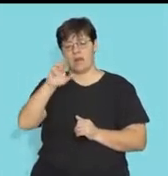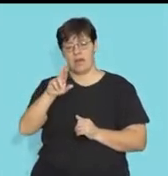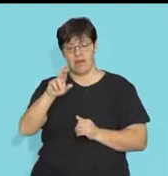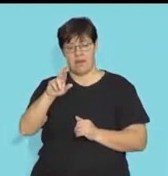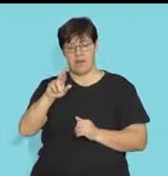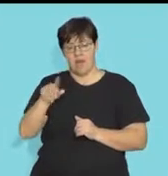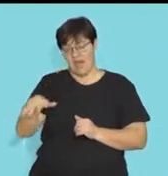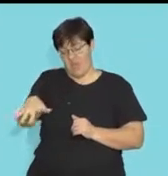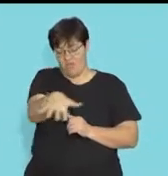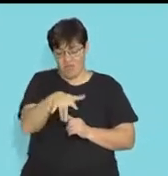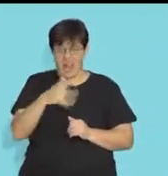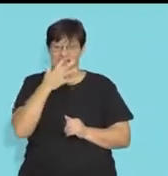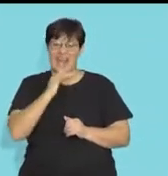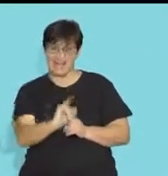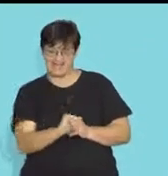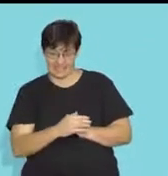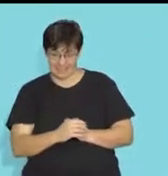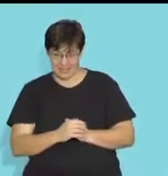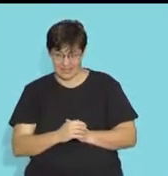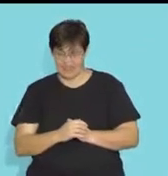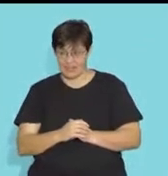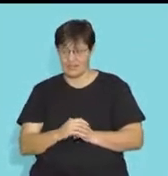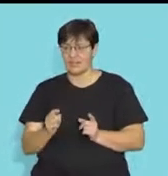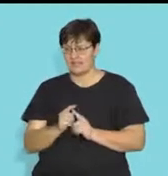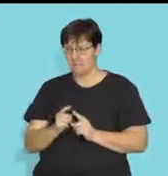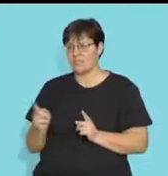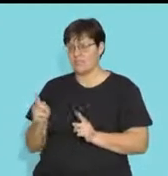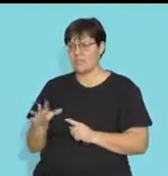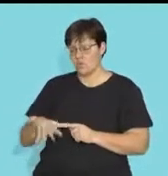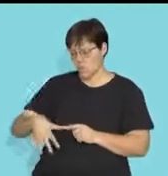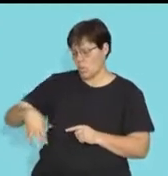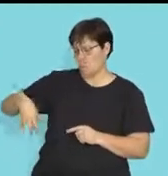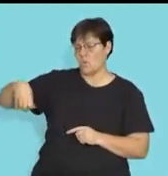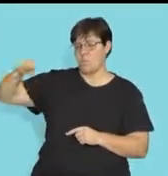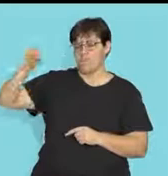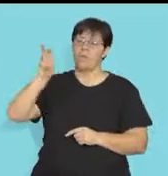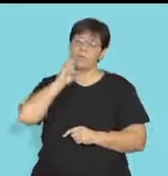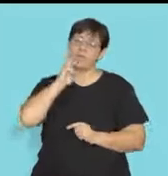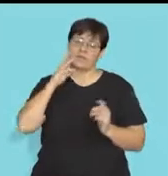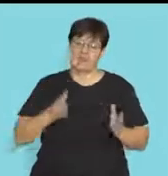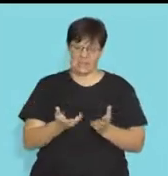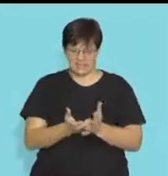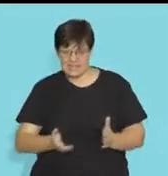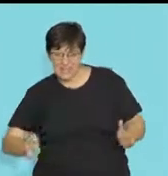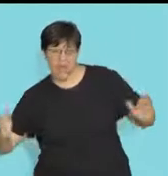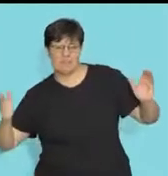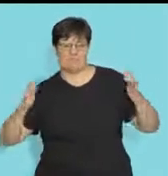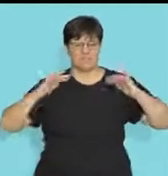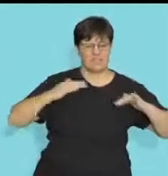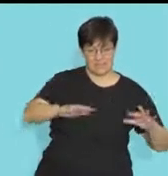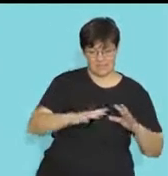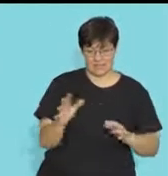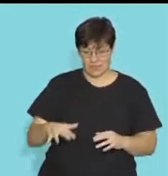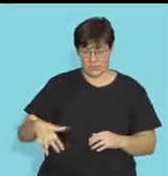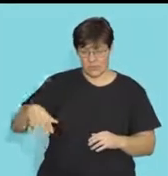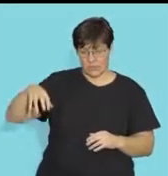polar regions as ice. We also see, on the other hand, a lot of evaporation taking place from our water bodies, and